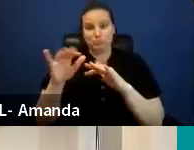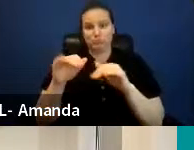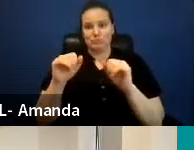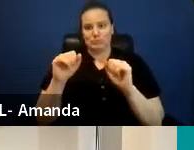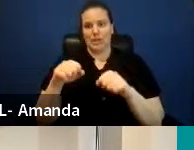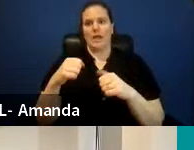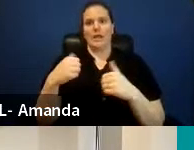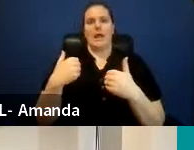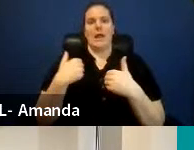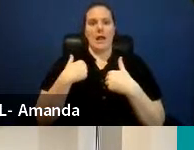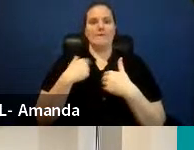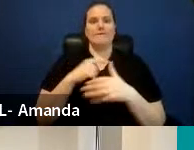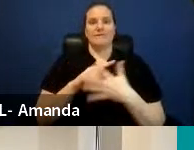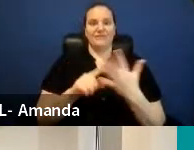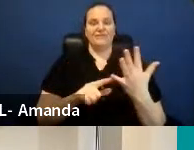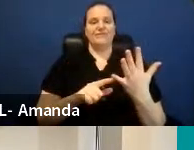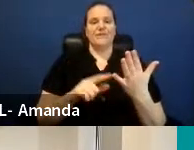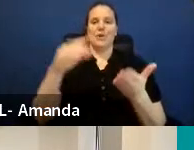bring some of those